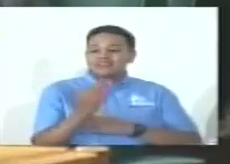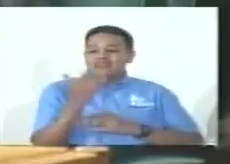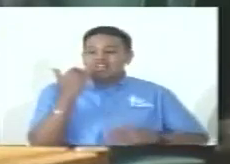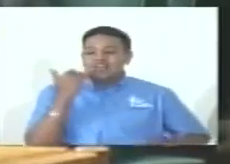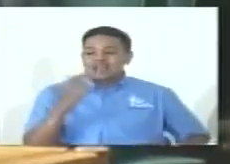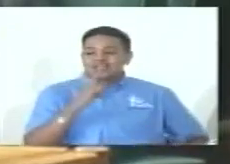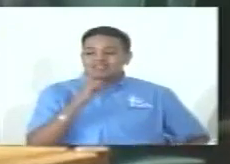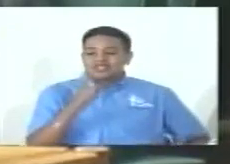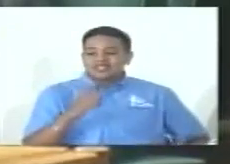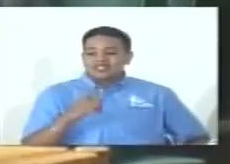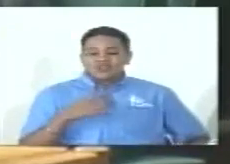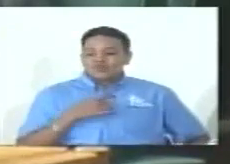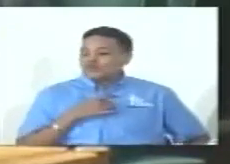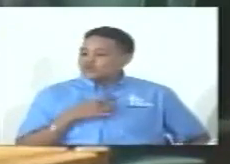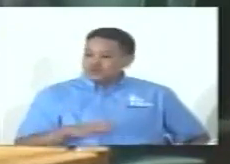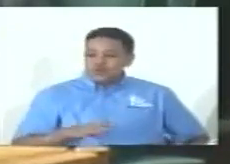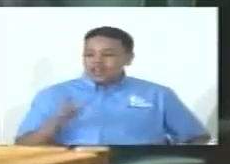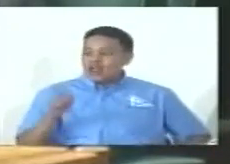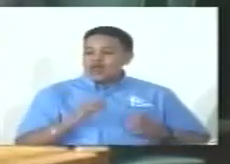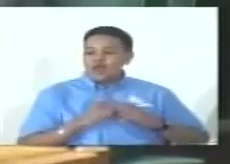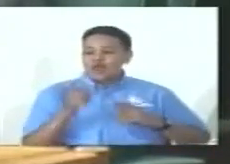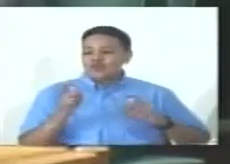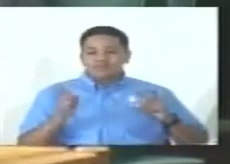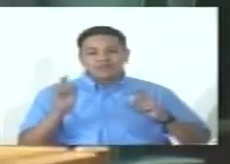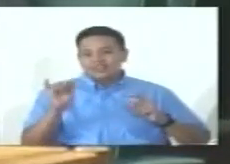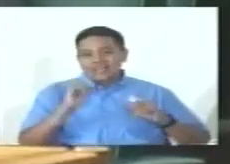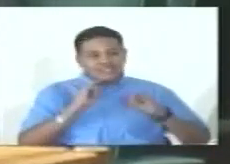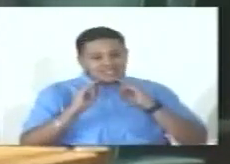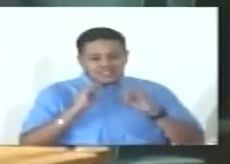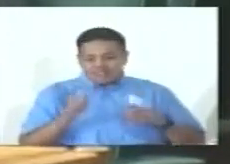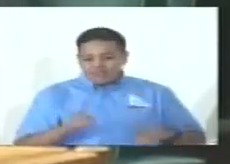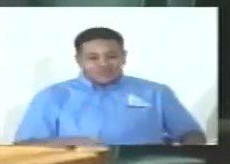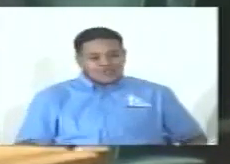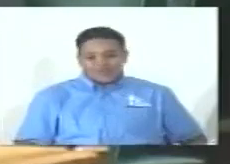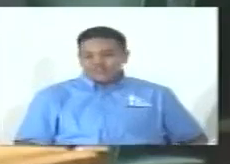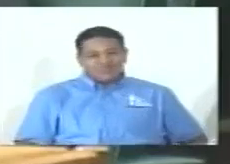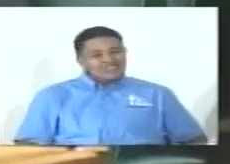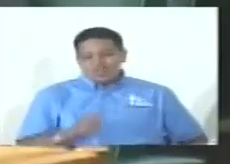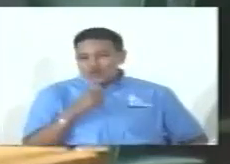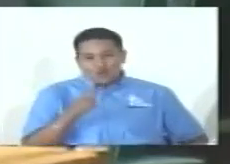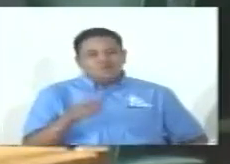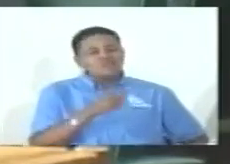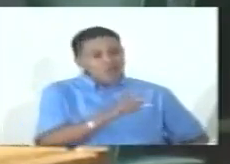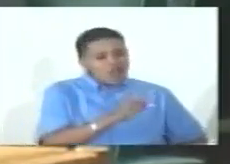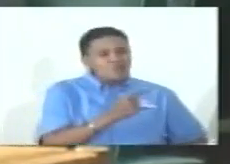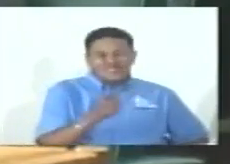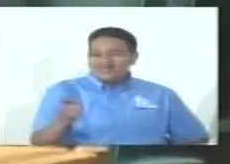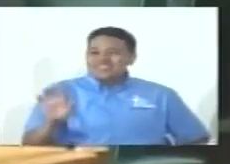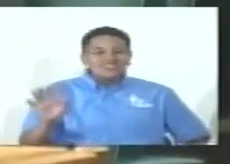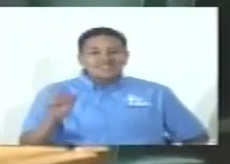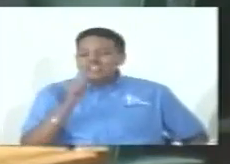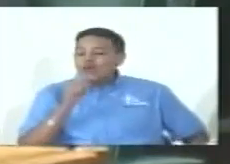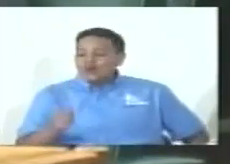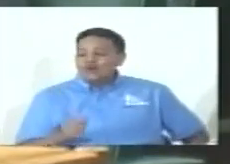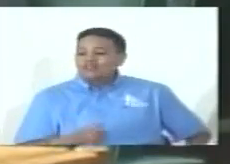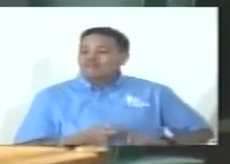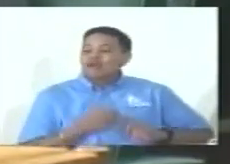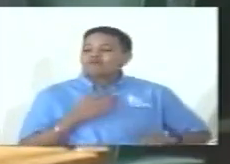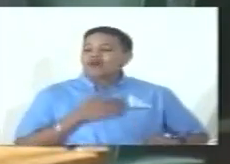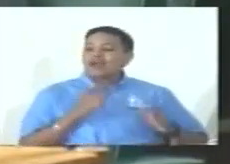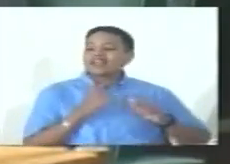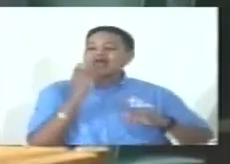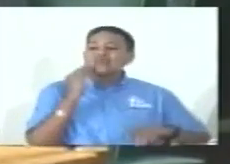said, I really didn't like how you handled that one. So he certainly, from my limited experience